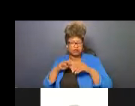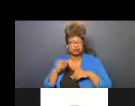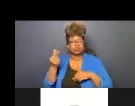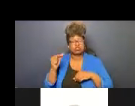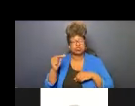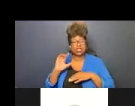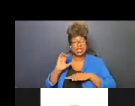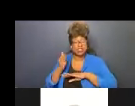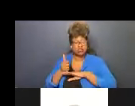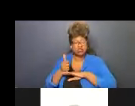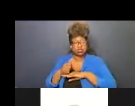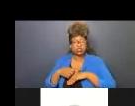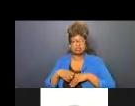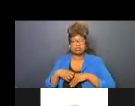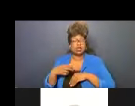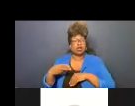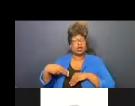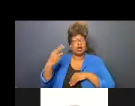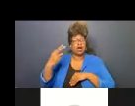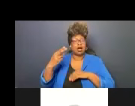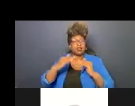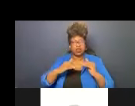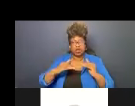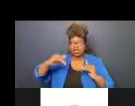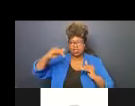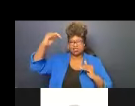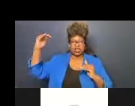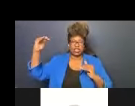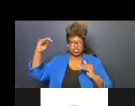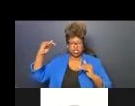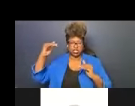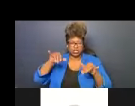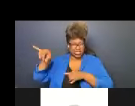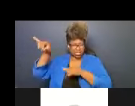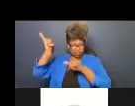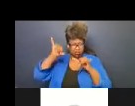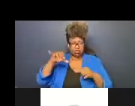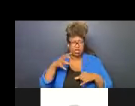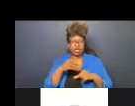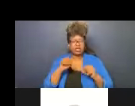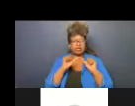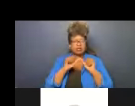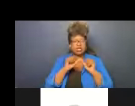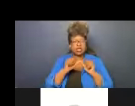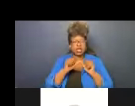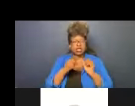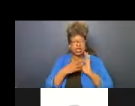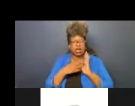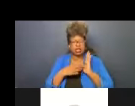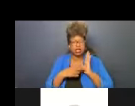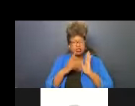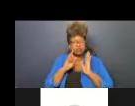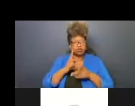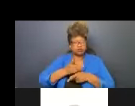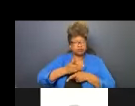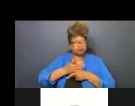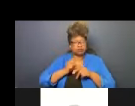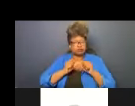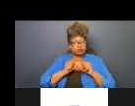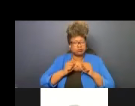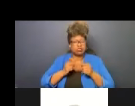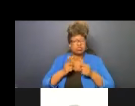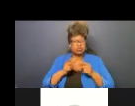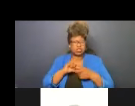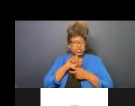elevation standards, and egress standards, and design guidelines for maintaining active streetscapes. So again, it's pretty site-specific